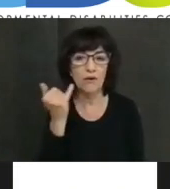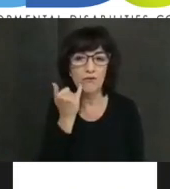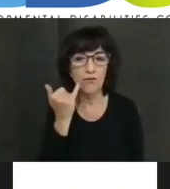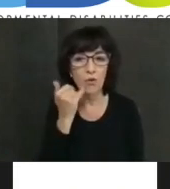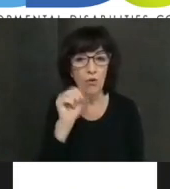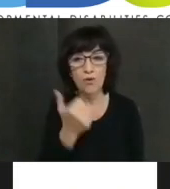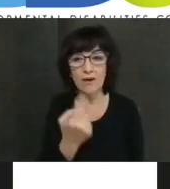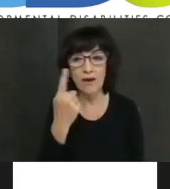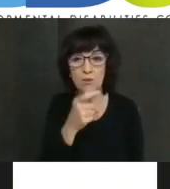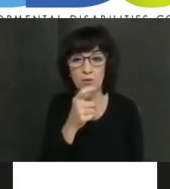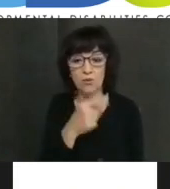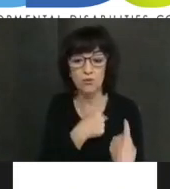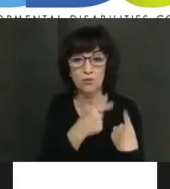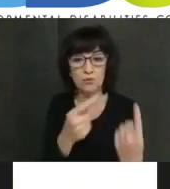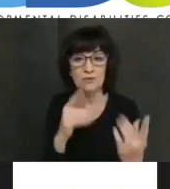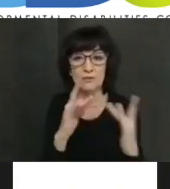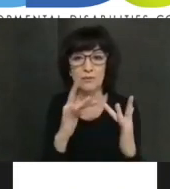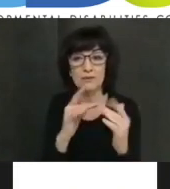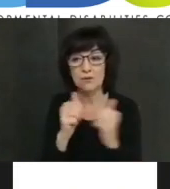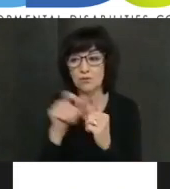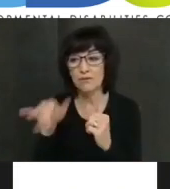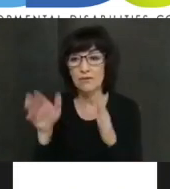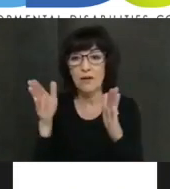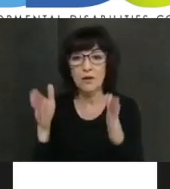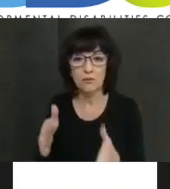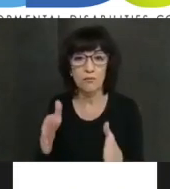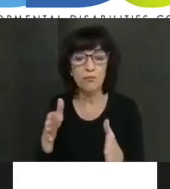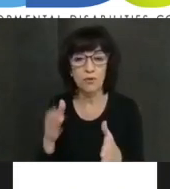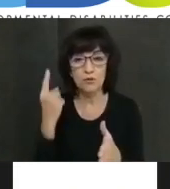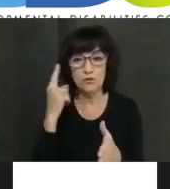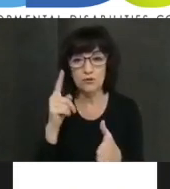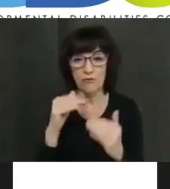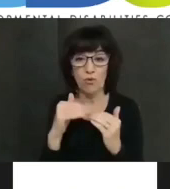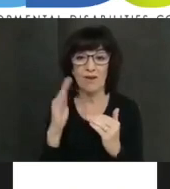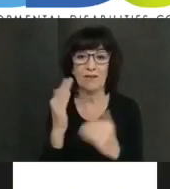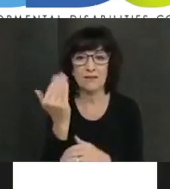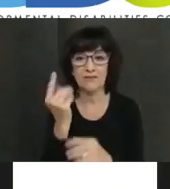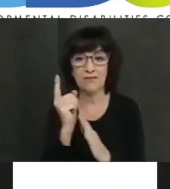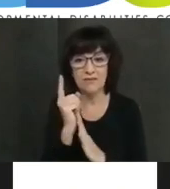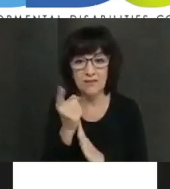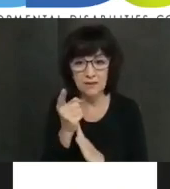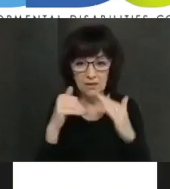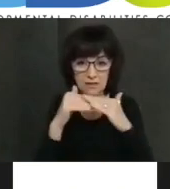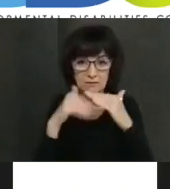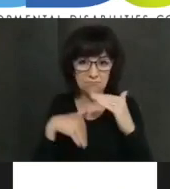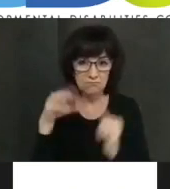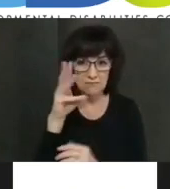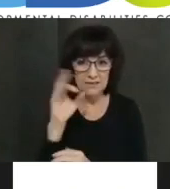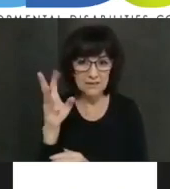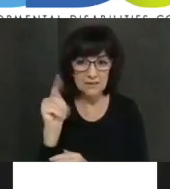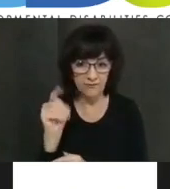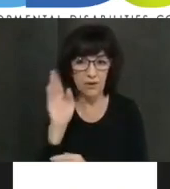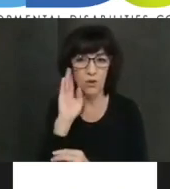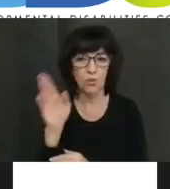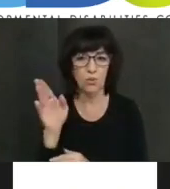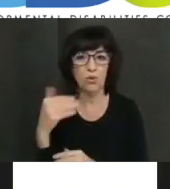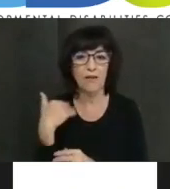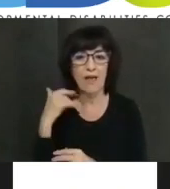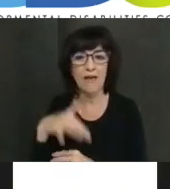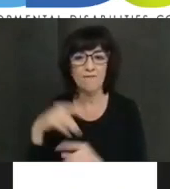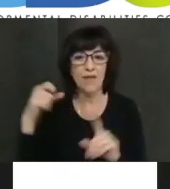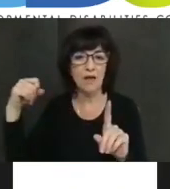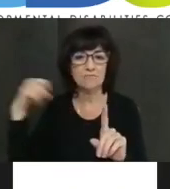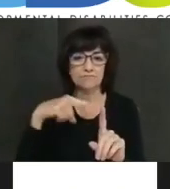been in touch with that person for at least 15 minutes within 6 feet will get this exposure notification